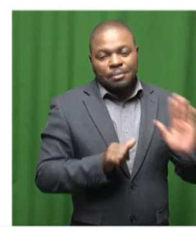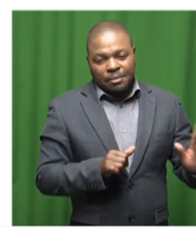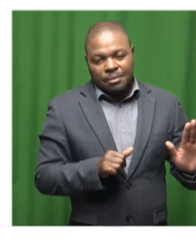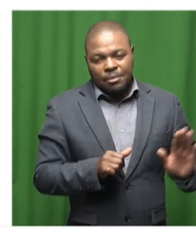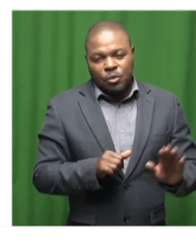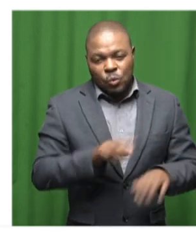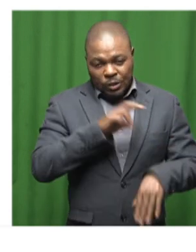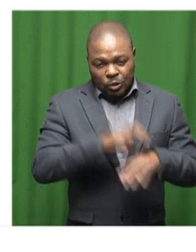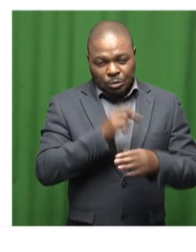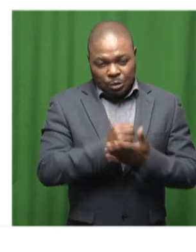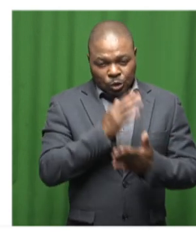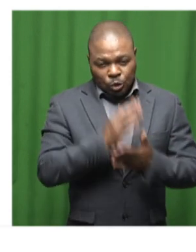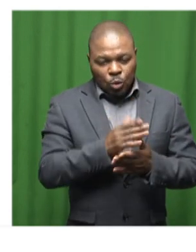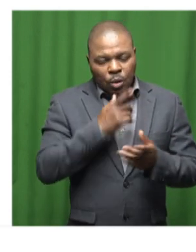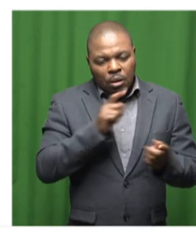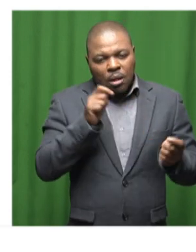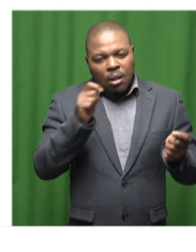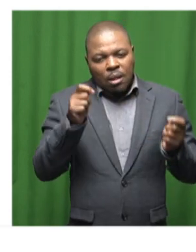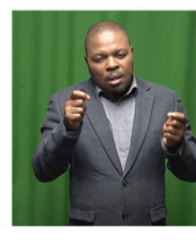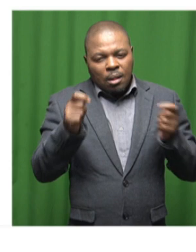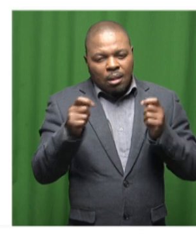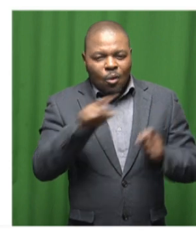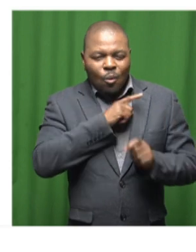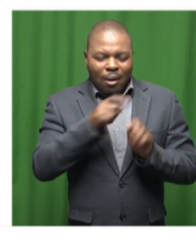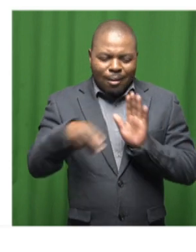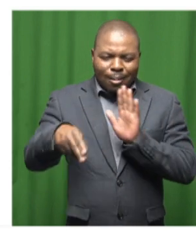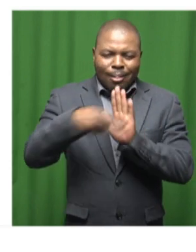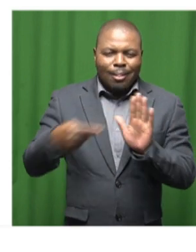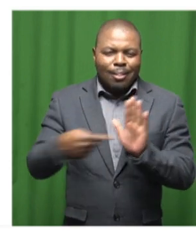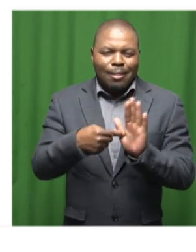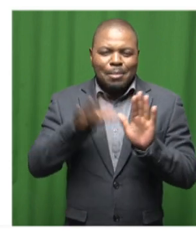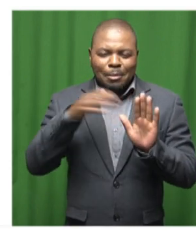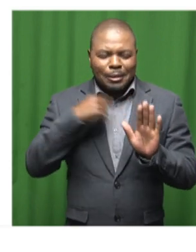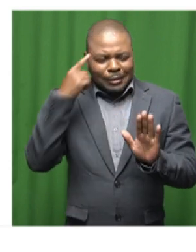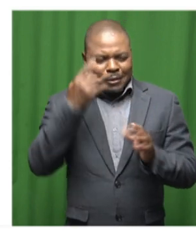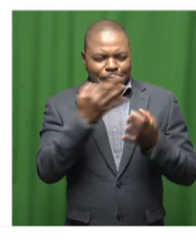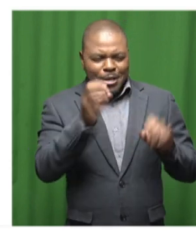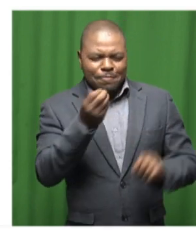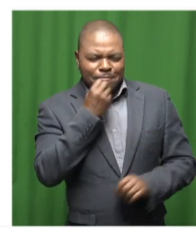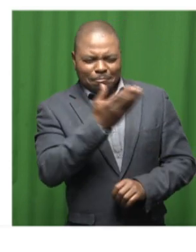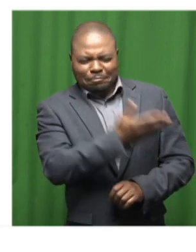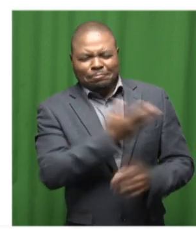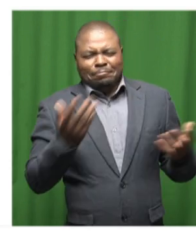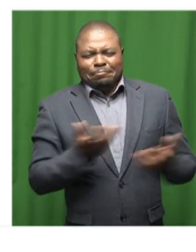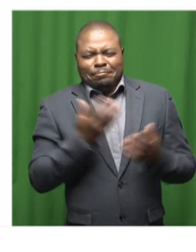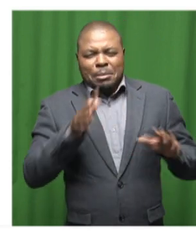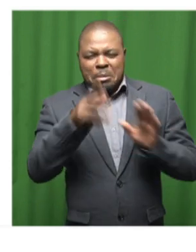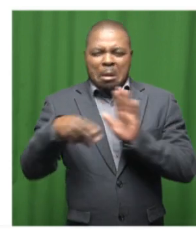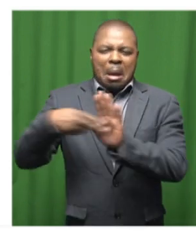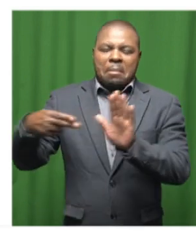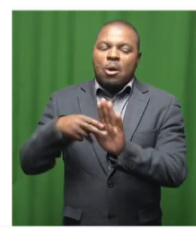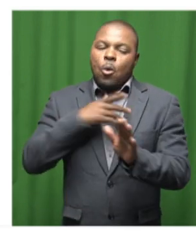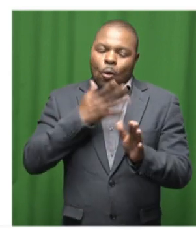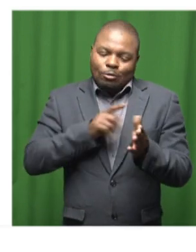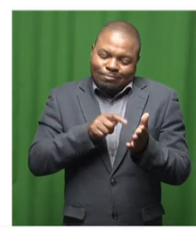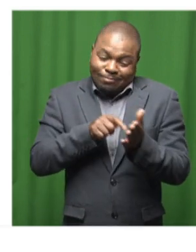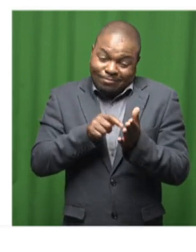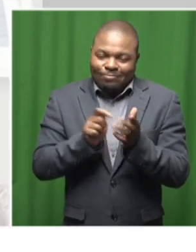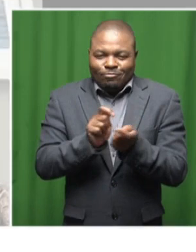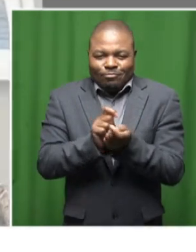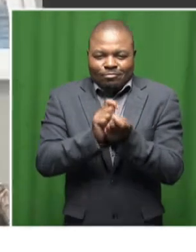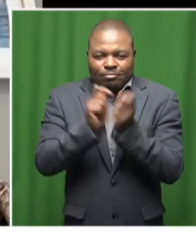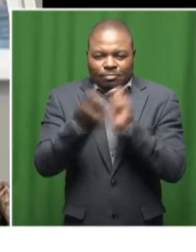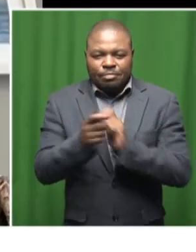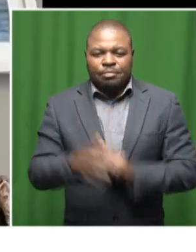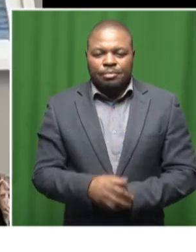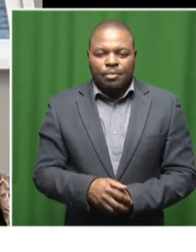that, you know, we turn the tide on the stigma that has been associated now with the feeding scheme programs that we are trying to deal with.